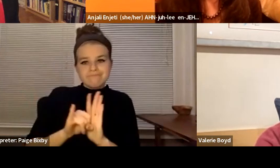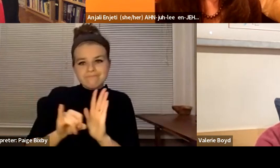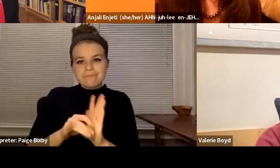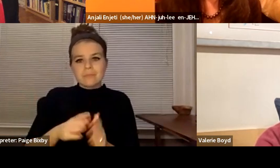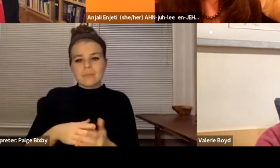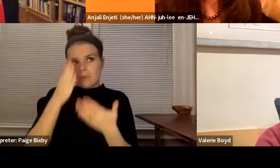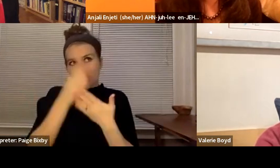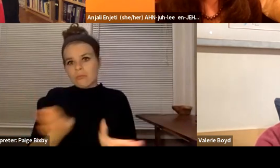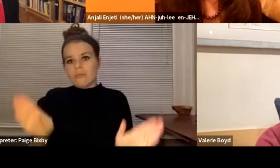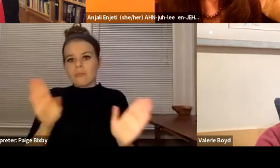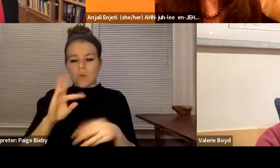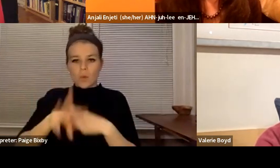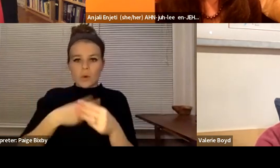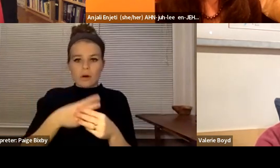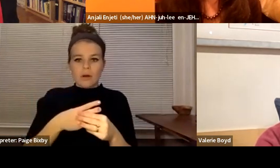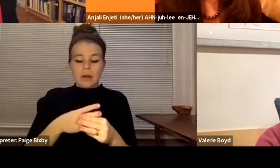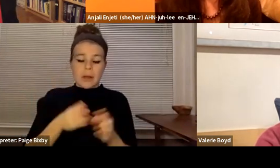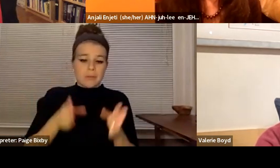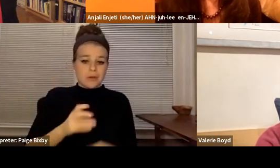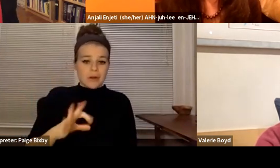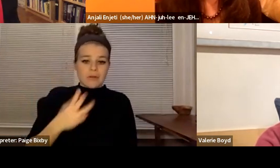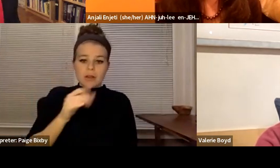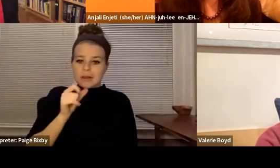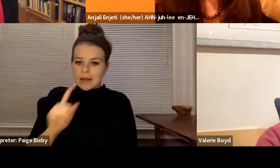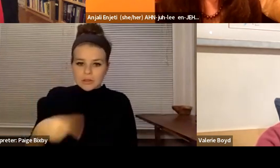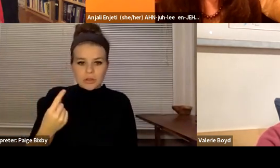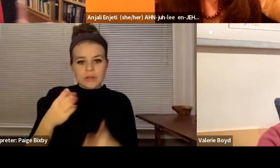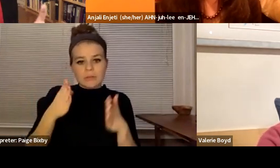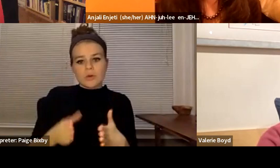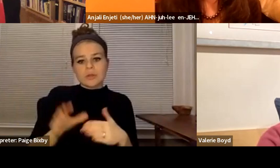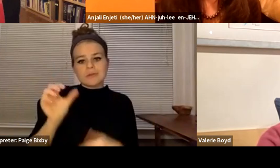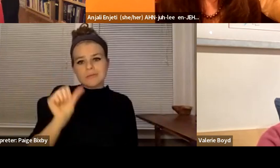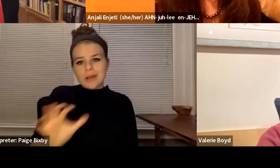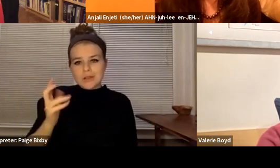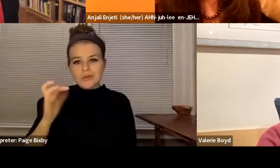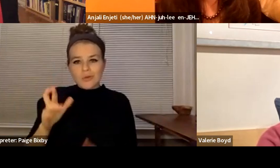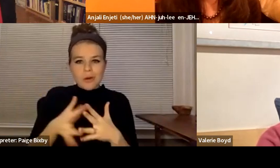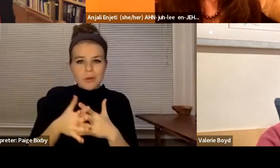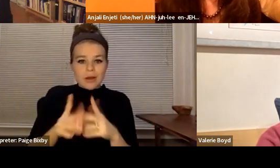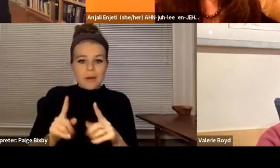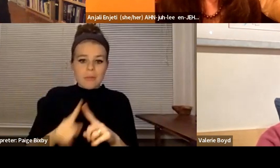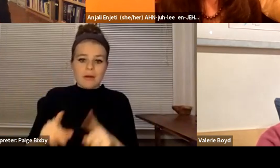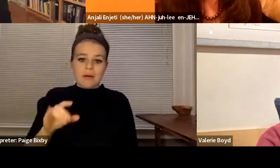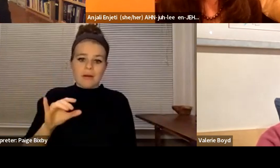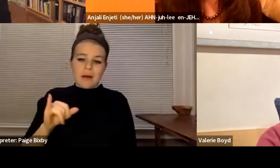of color, not only as someone who's Indian or Asian American, but also BIPOC.